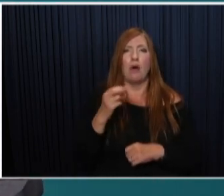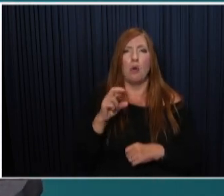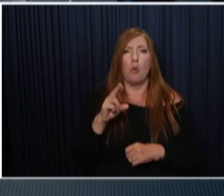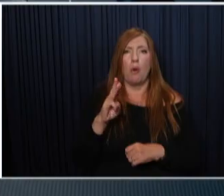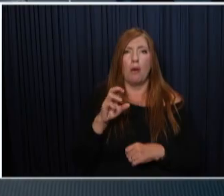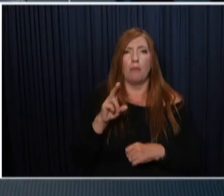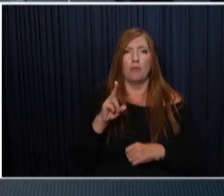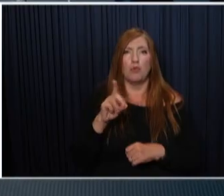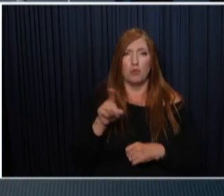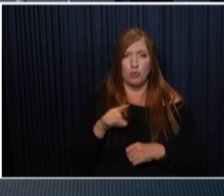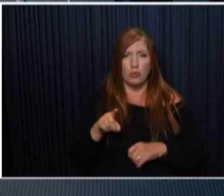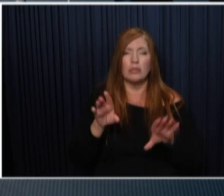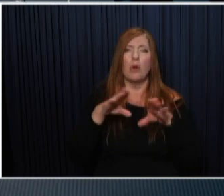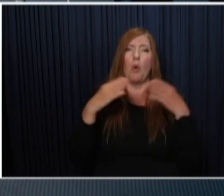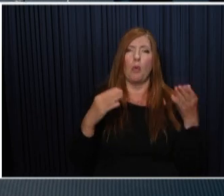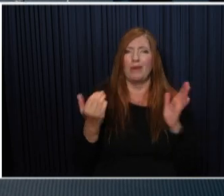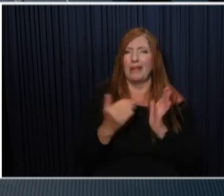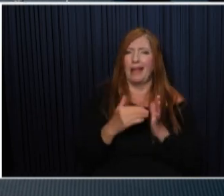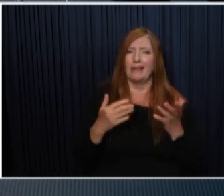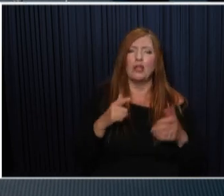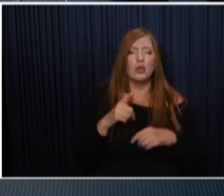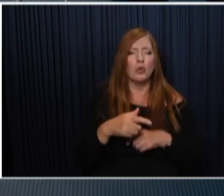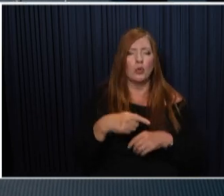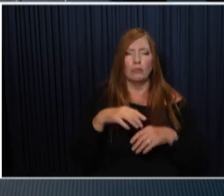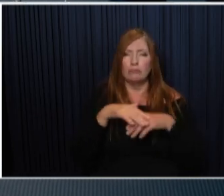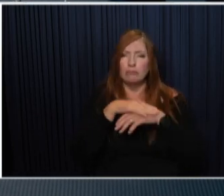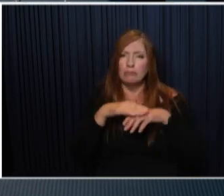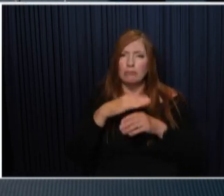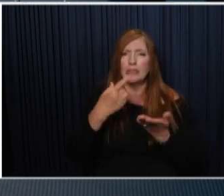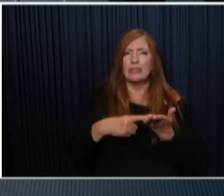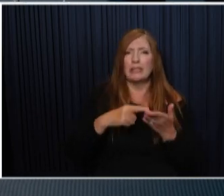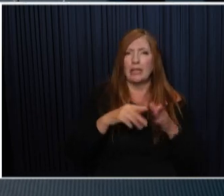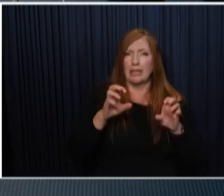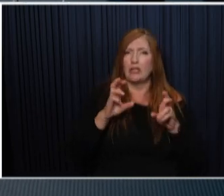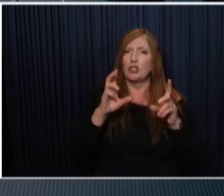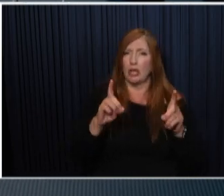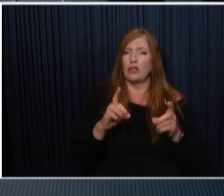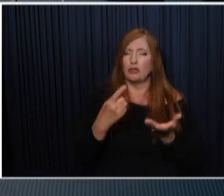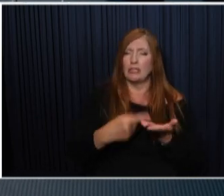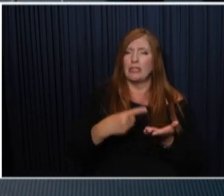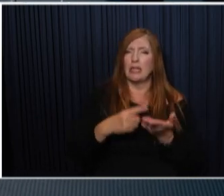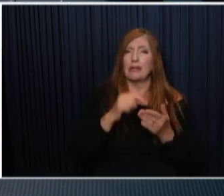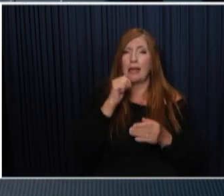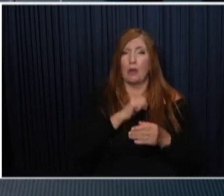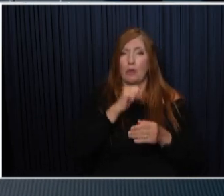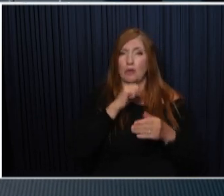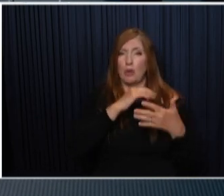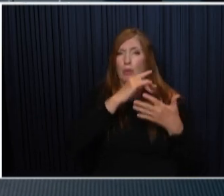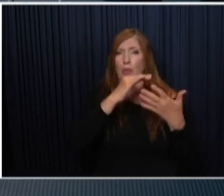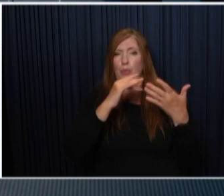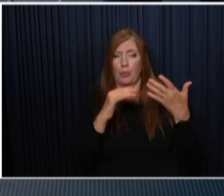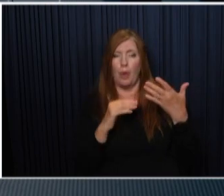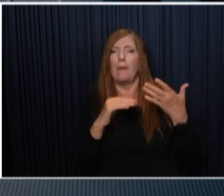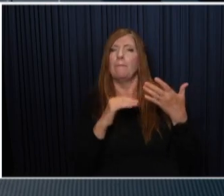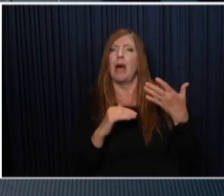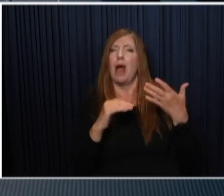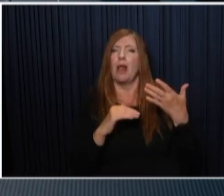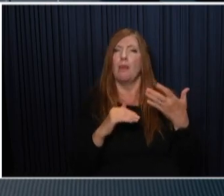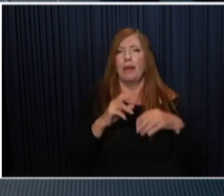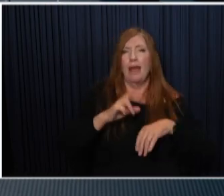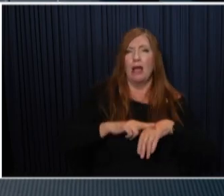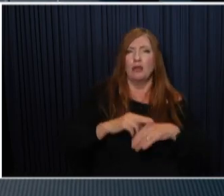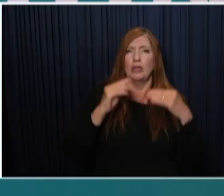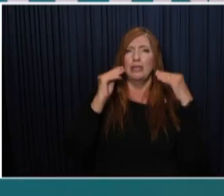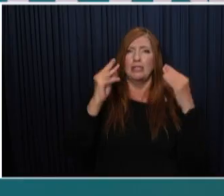You touched on education there in that response, so let's pivot to that. Arizona continues to rank near the bottom nationally when it comes to